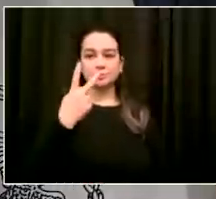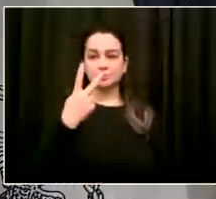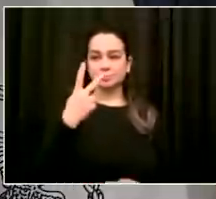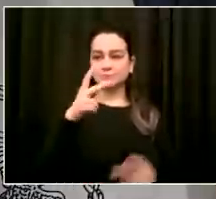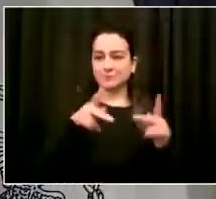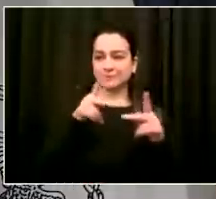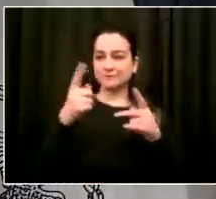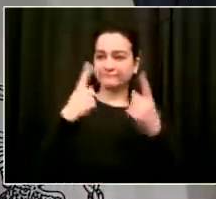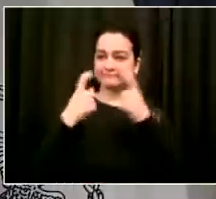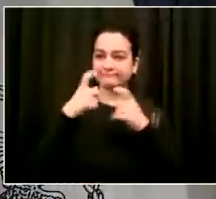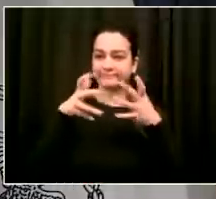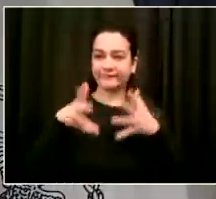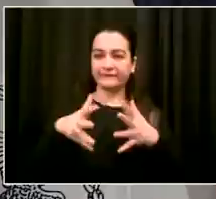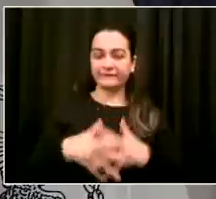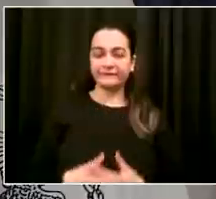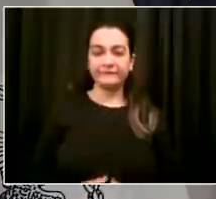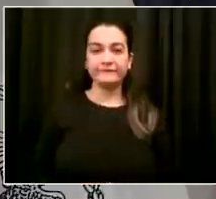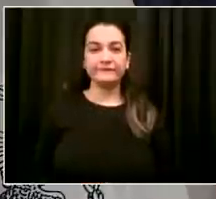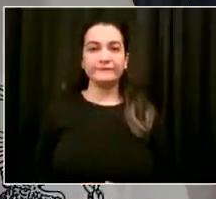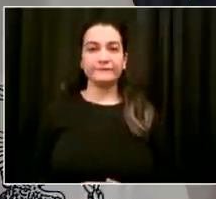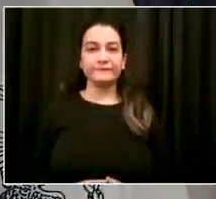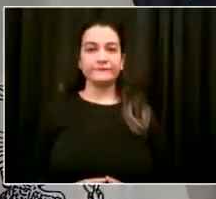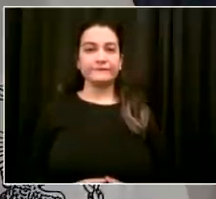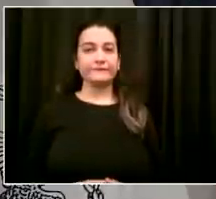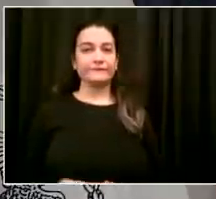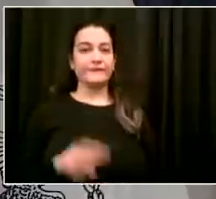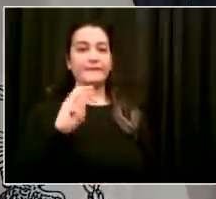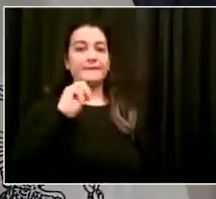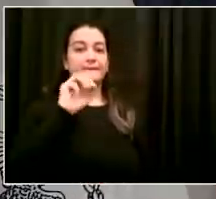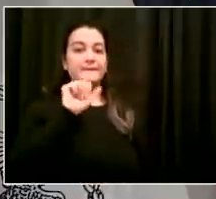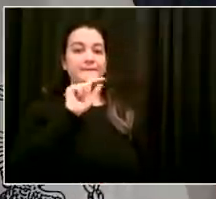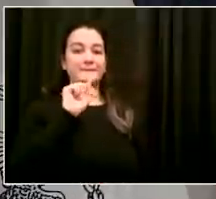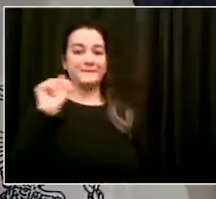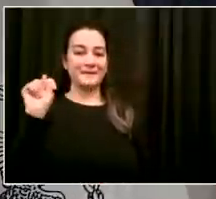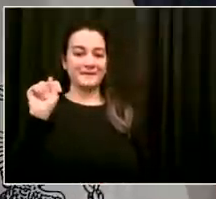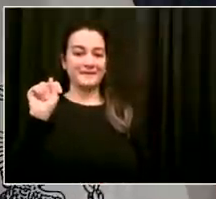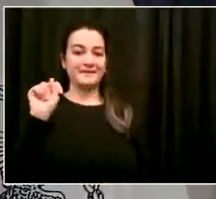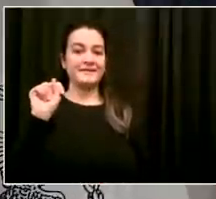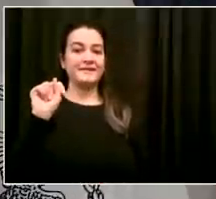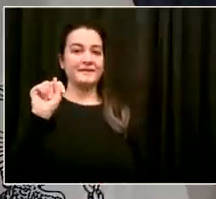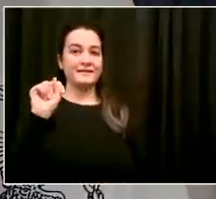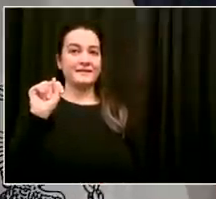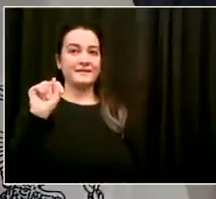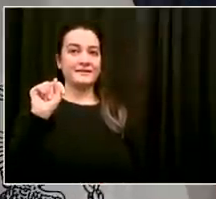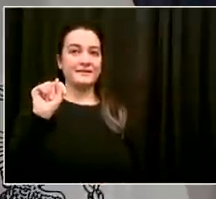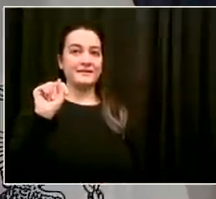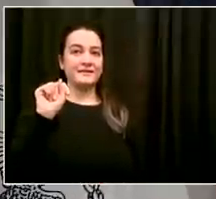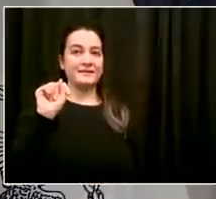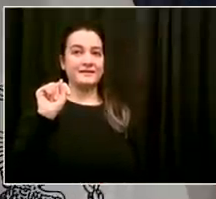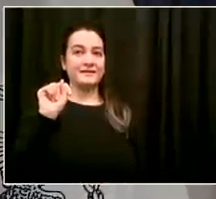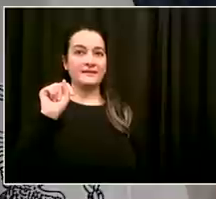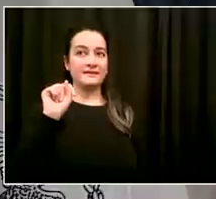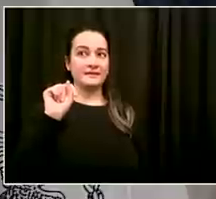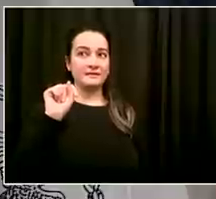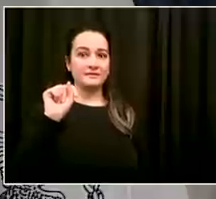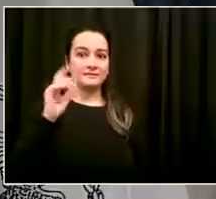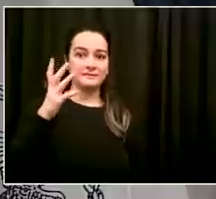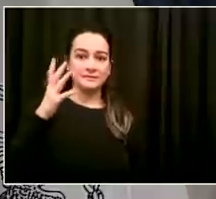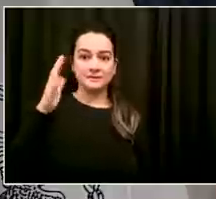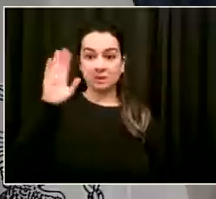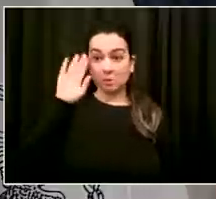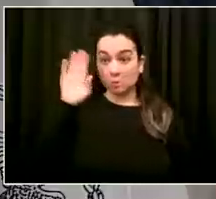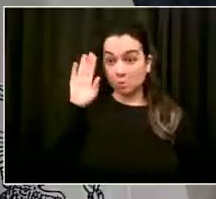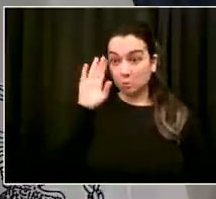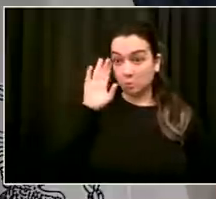I'm not hearing Matt. Can you hear us? All right, you want to come back to Matt and see if you got someone else? We're going to come back to Matt. We're going to go to Kristen from